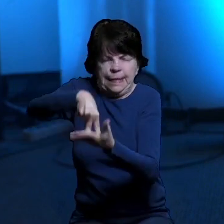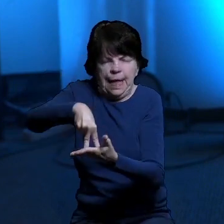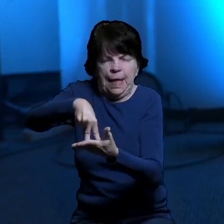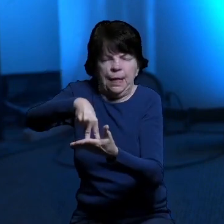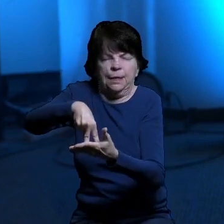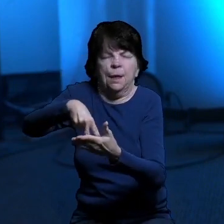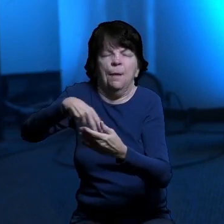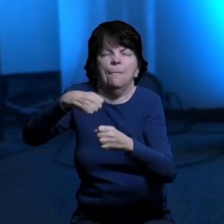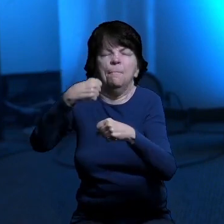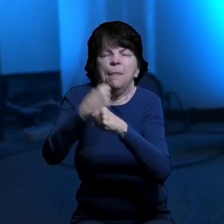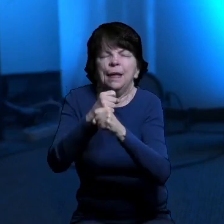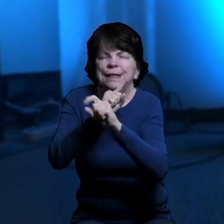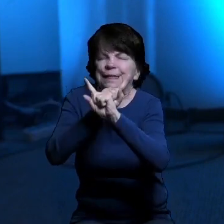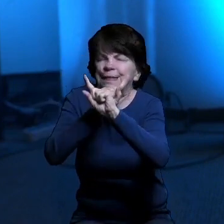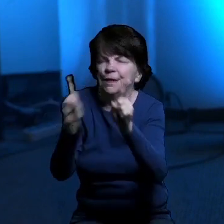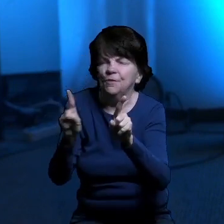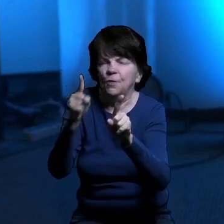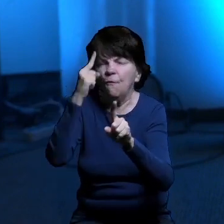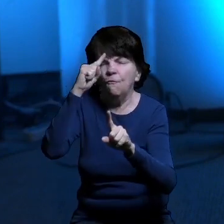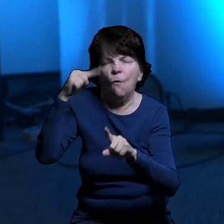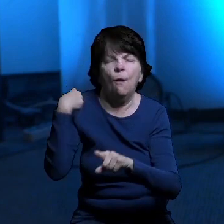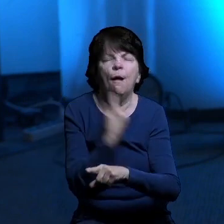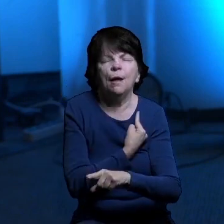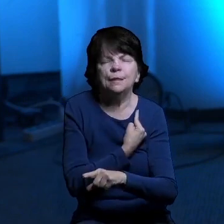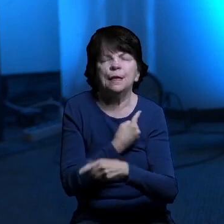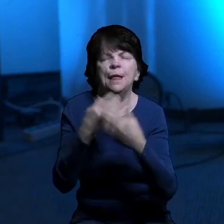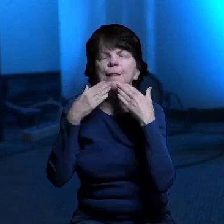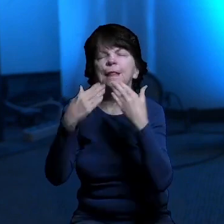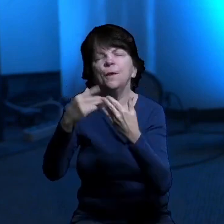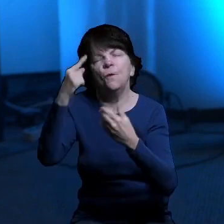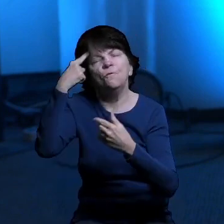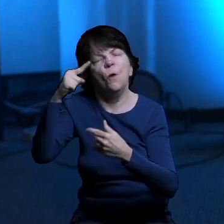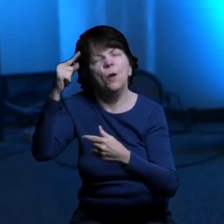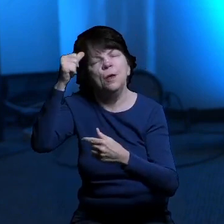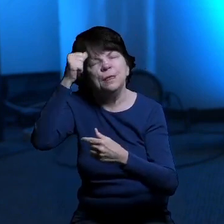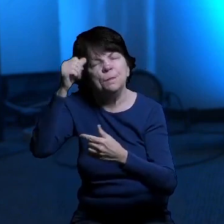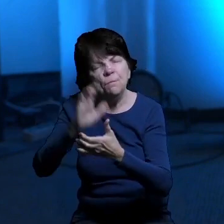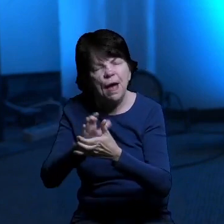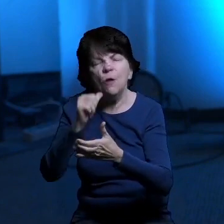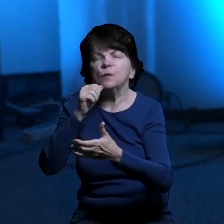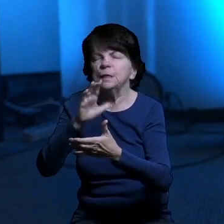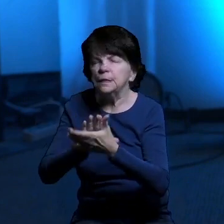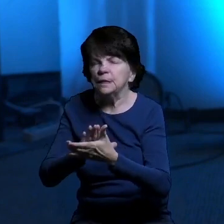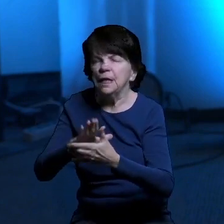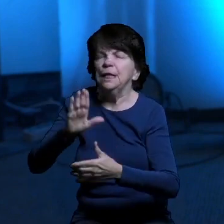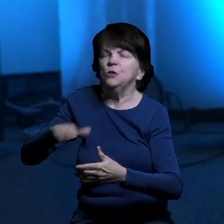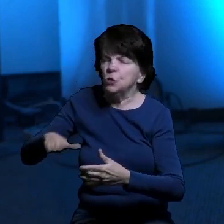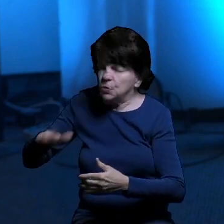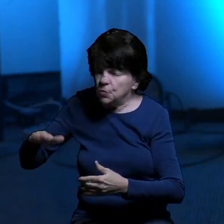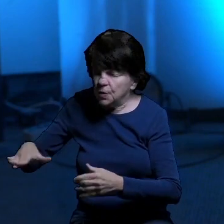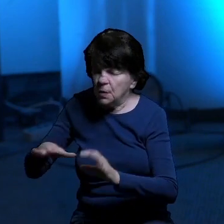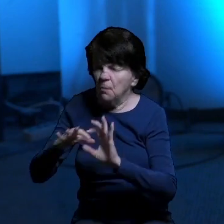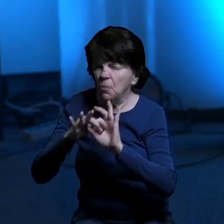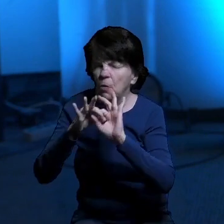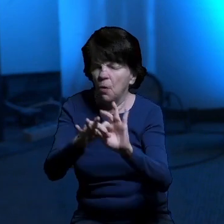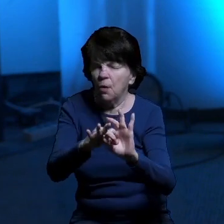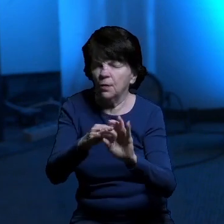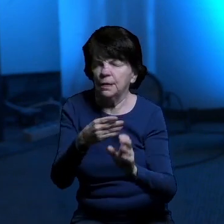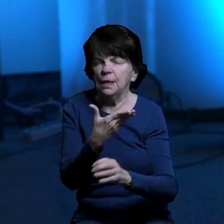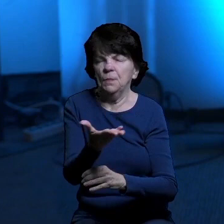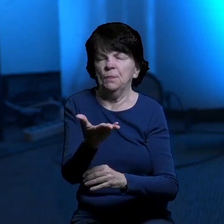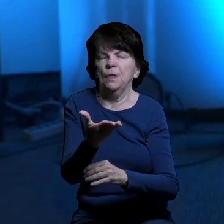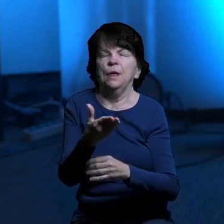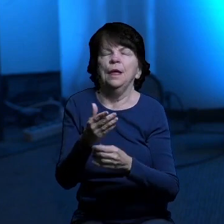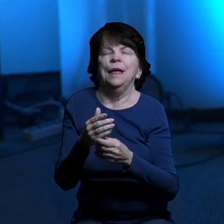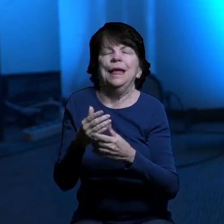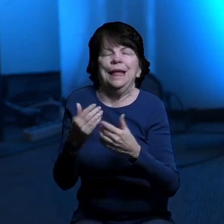our country. And Lord, we thank you for those spouses, Lord, and those children, Father, that are without their